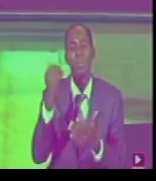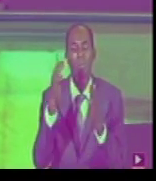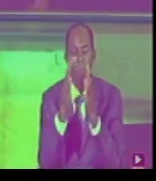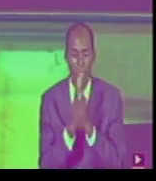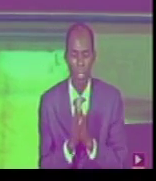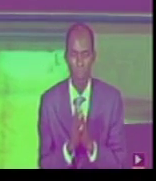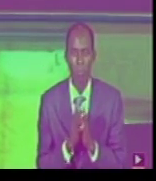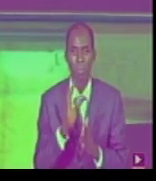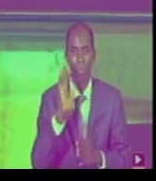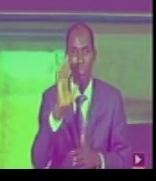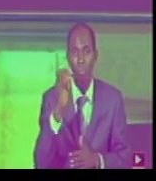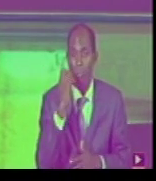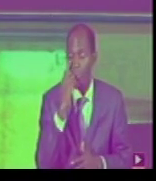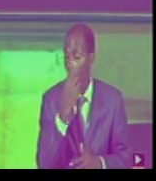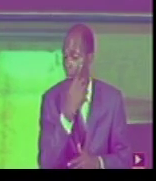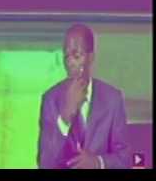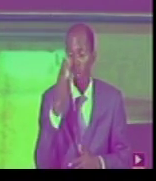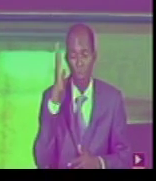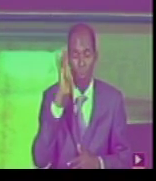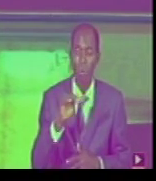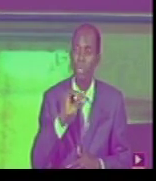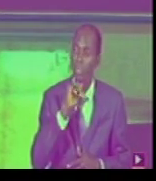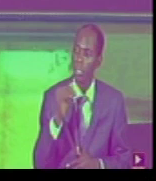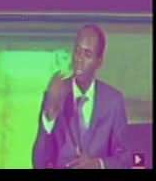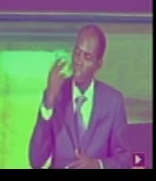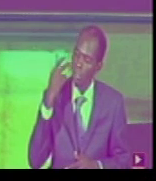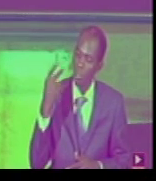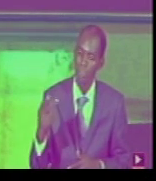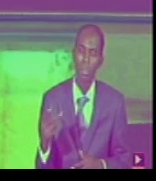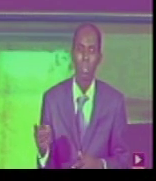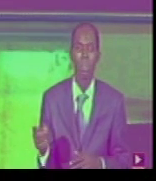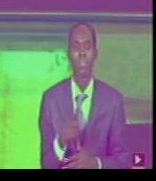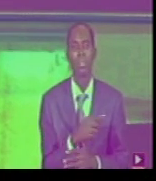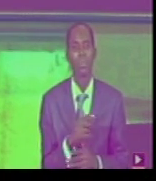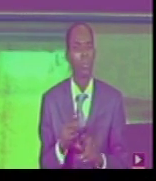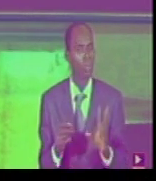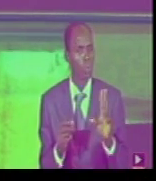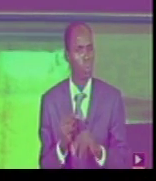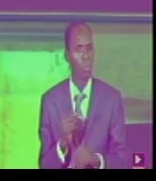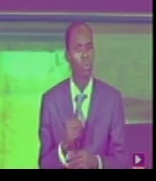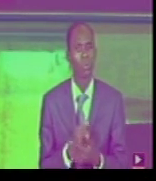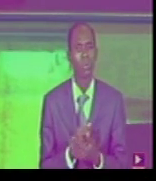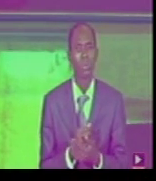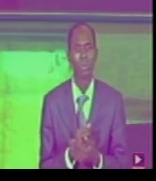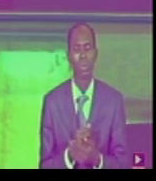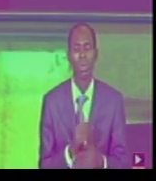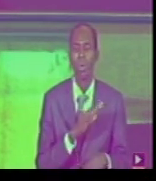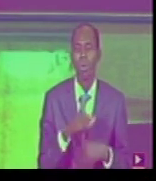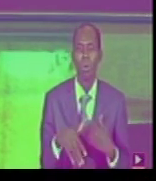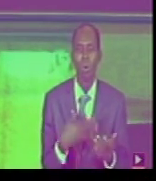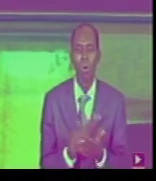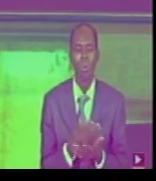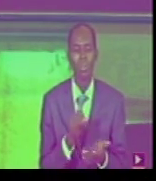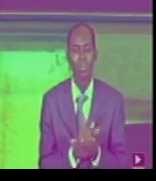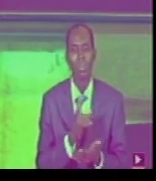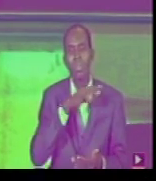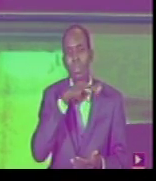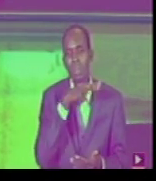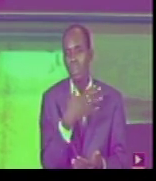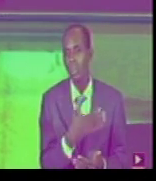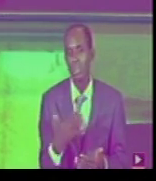Your eyes will not see them. No. All those dirty things they